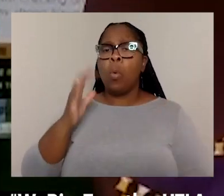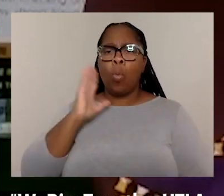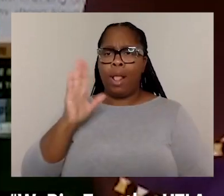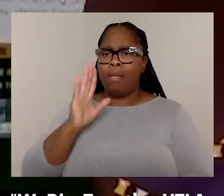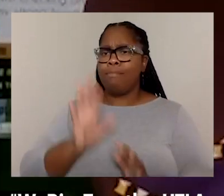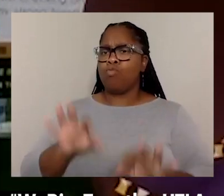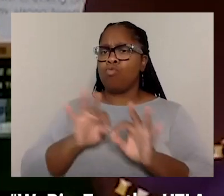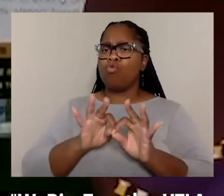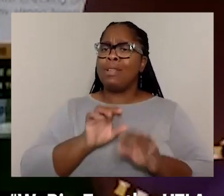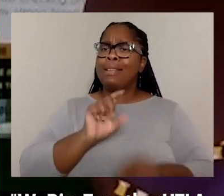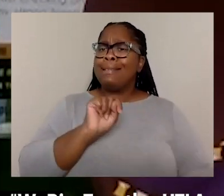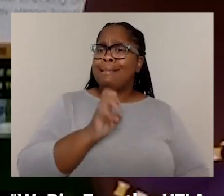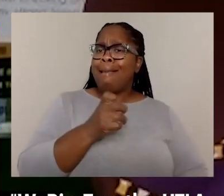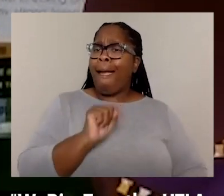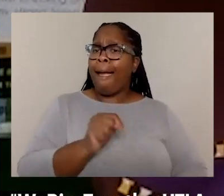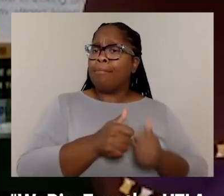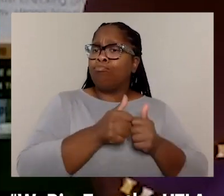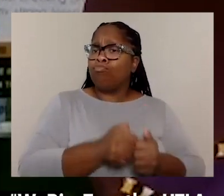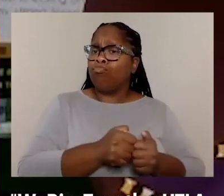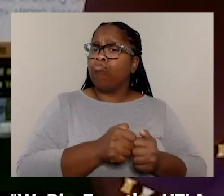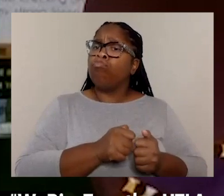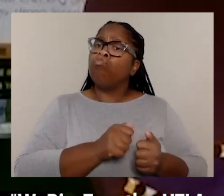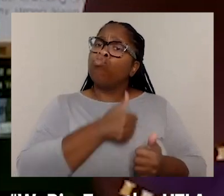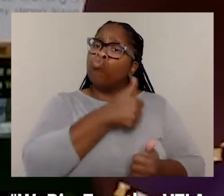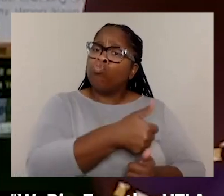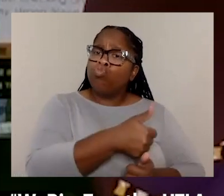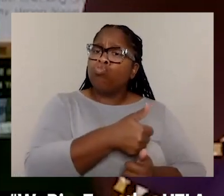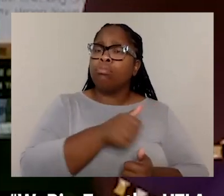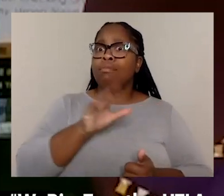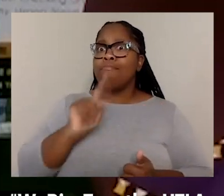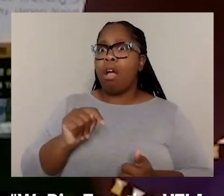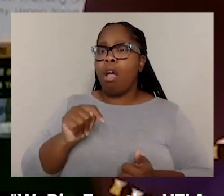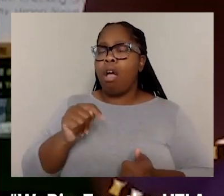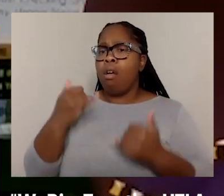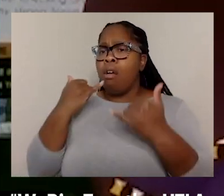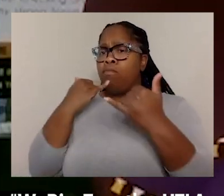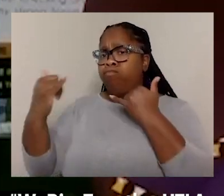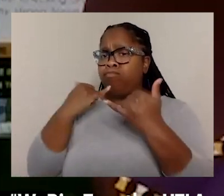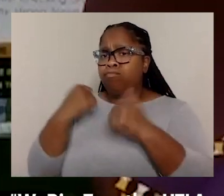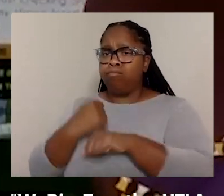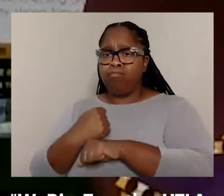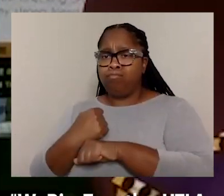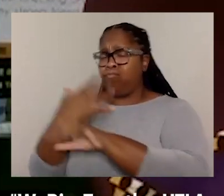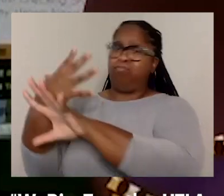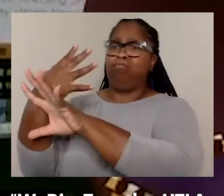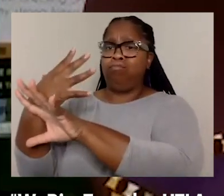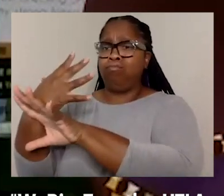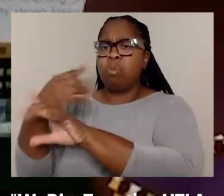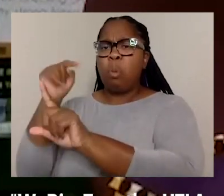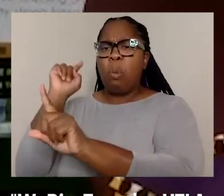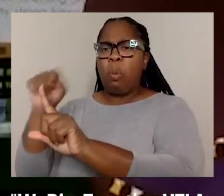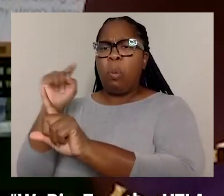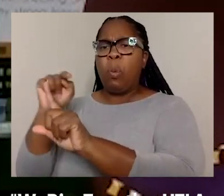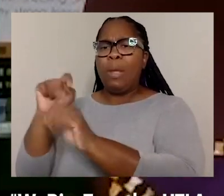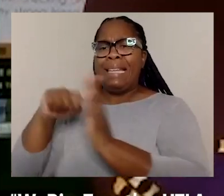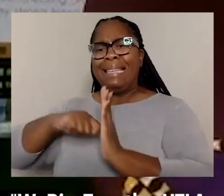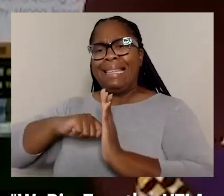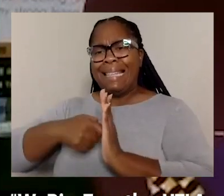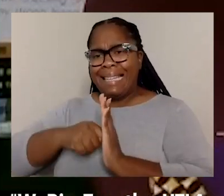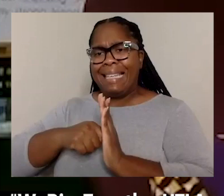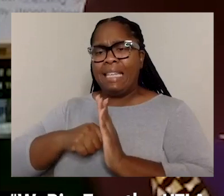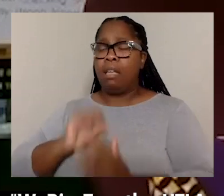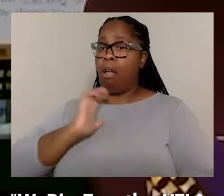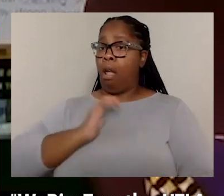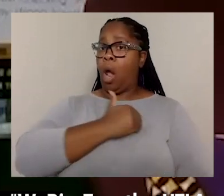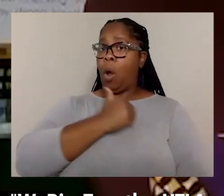but phone banking and real human contact will be the key. Our members' votes can win